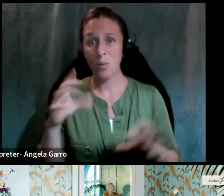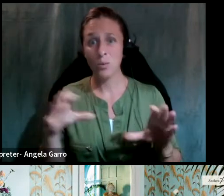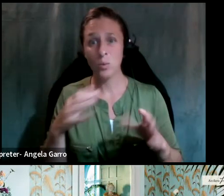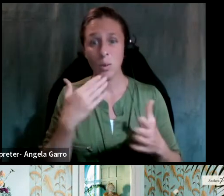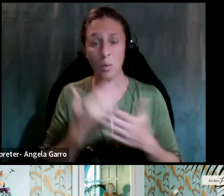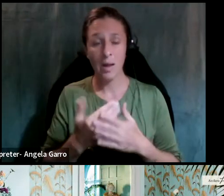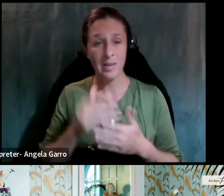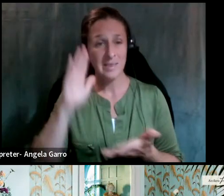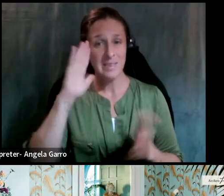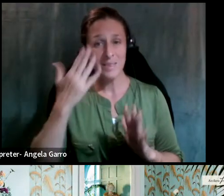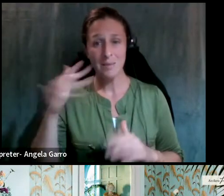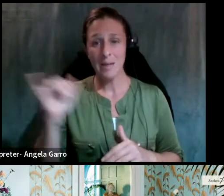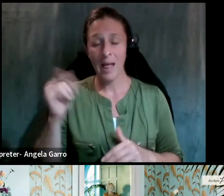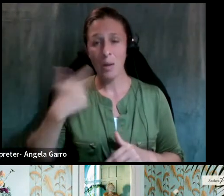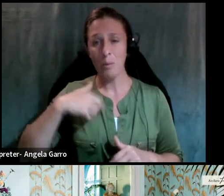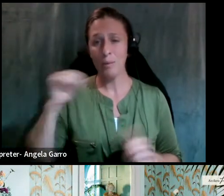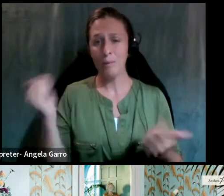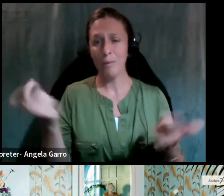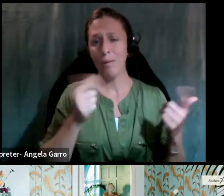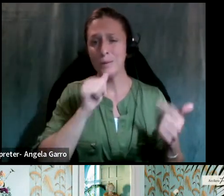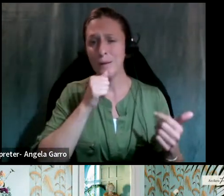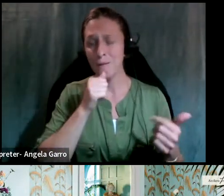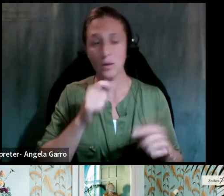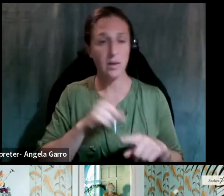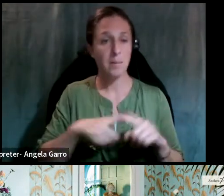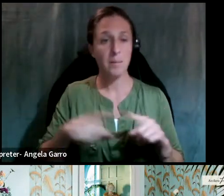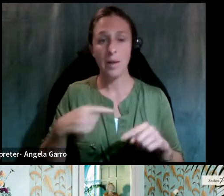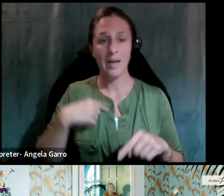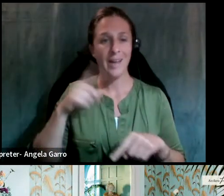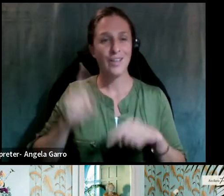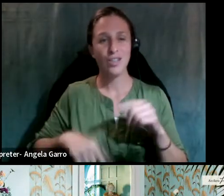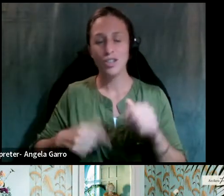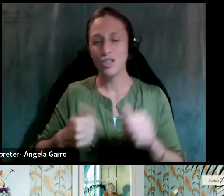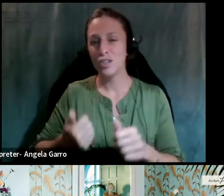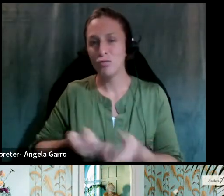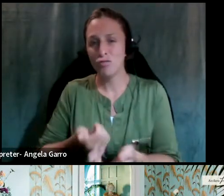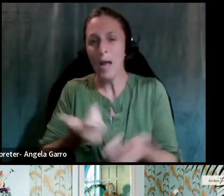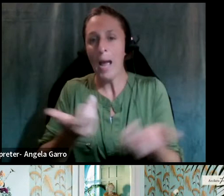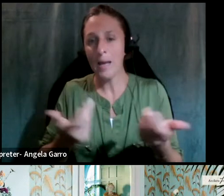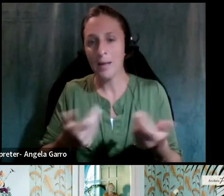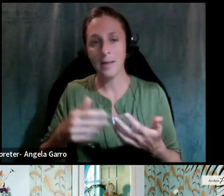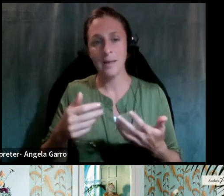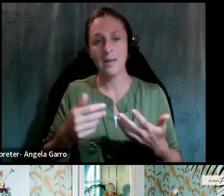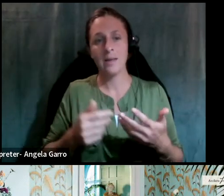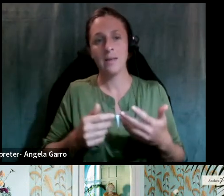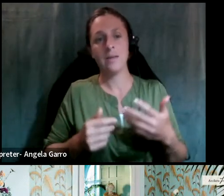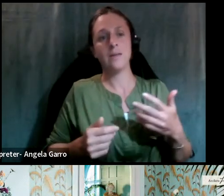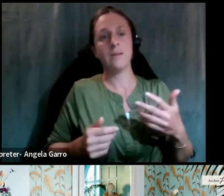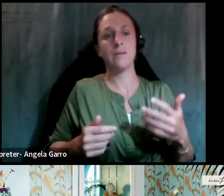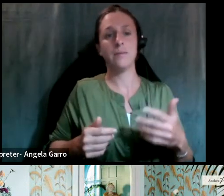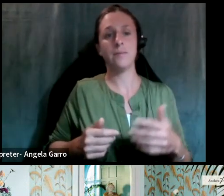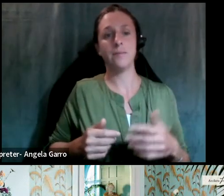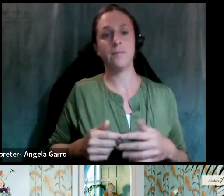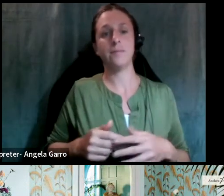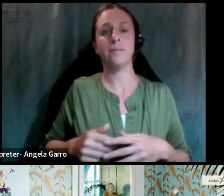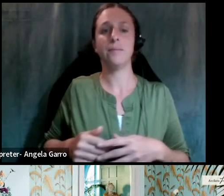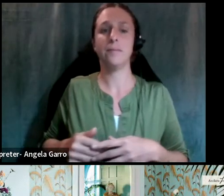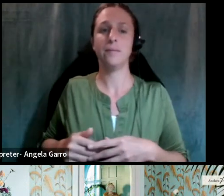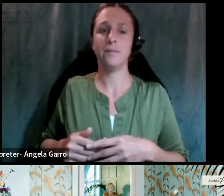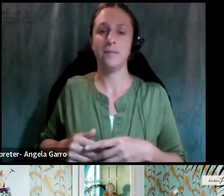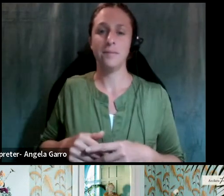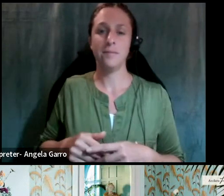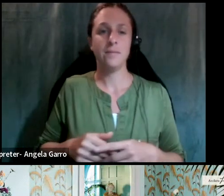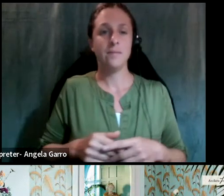like we're all suffering. I mean, but I couldn't track there. But there, and it was